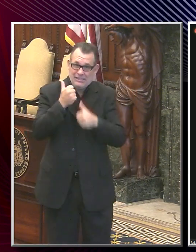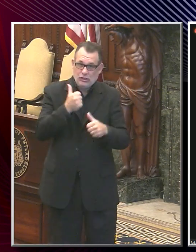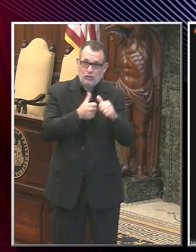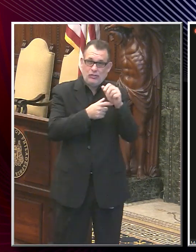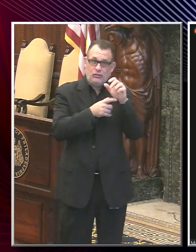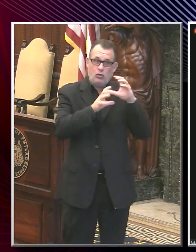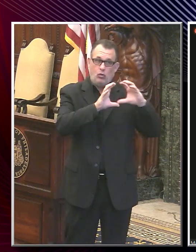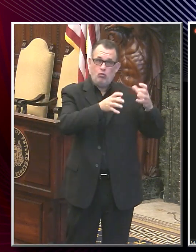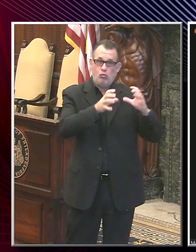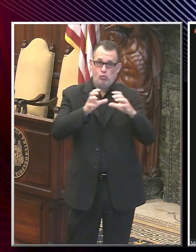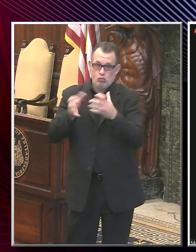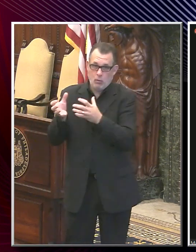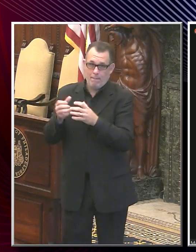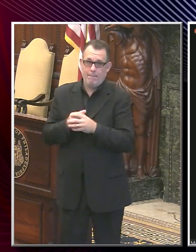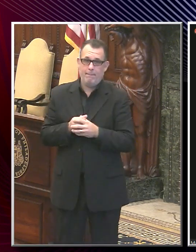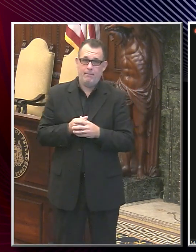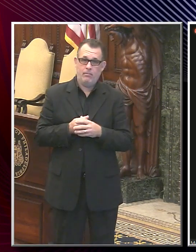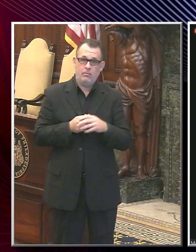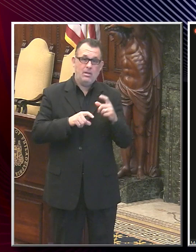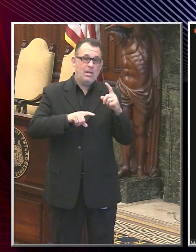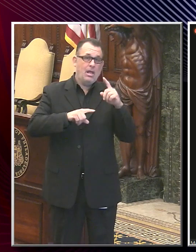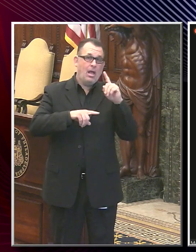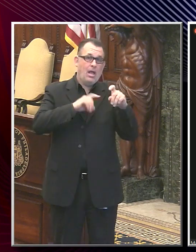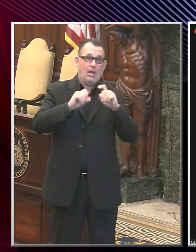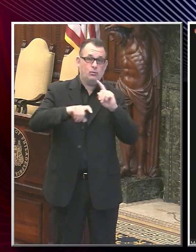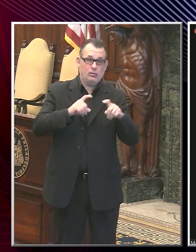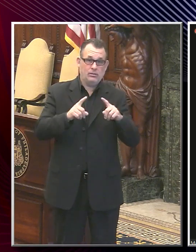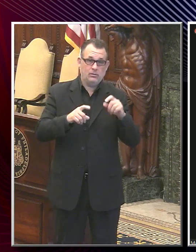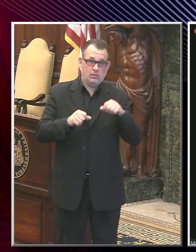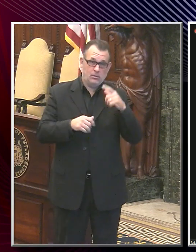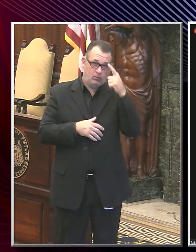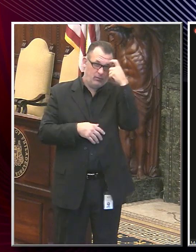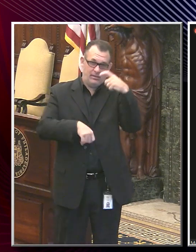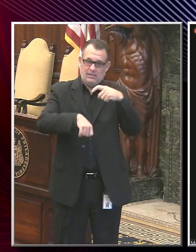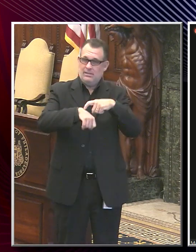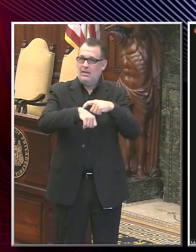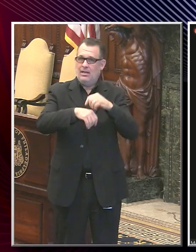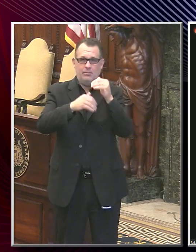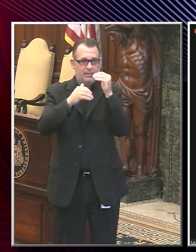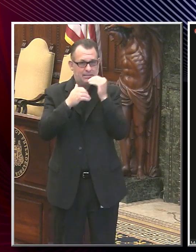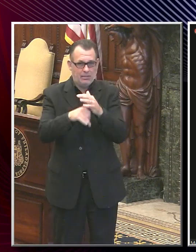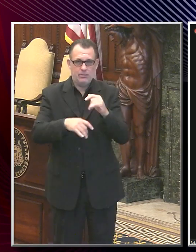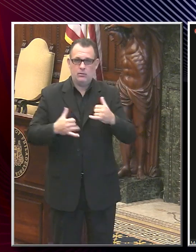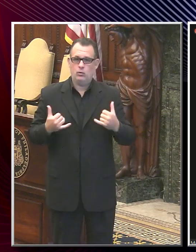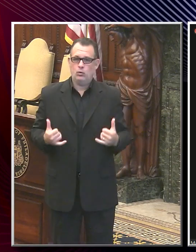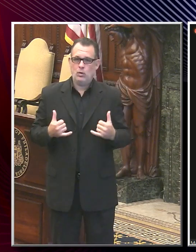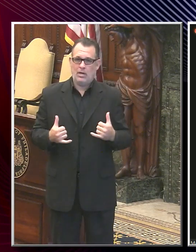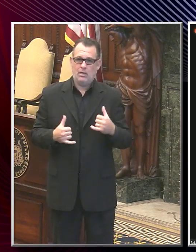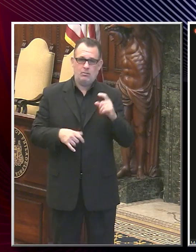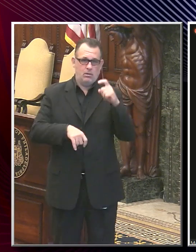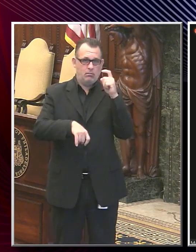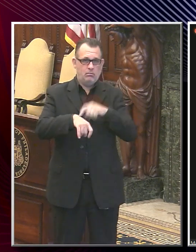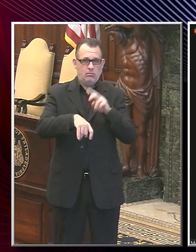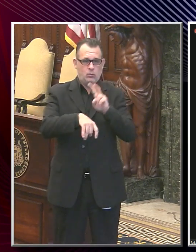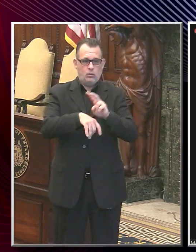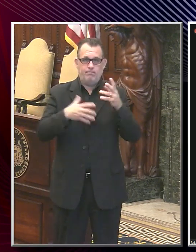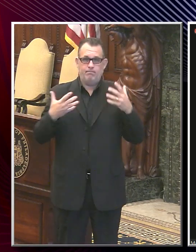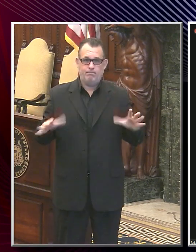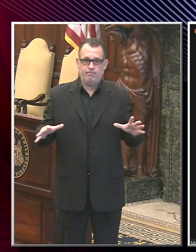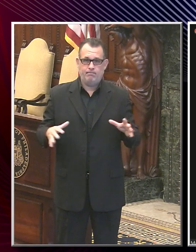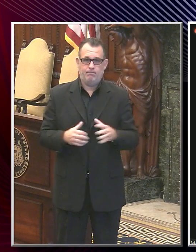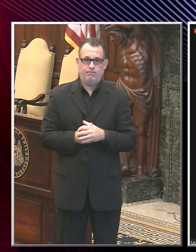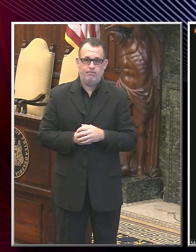permitted during the first round. And because of the very limited time today, we have a hard stop at 2 p.m. We are going to